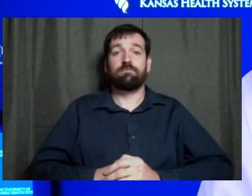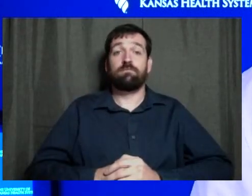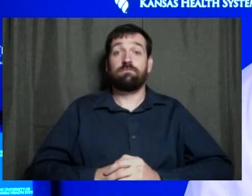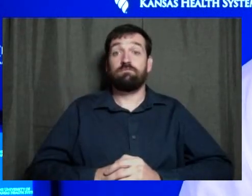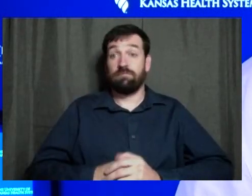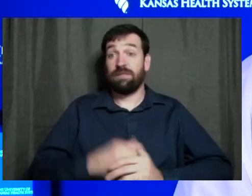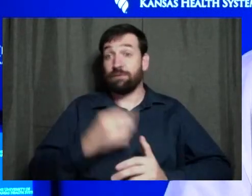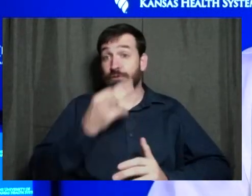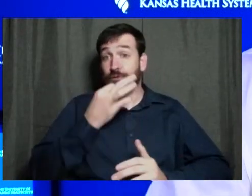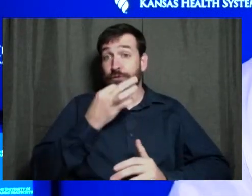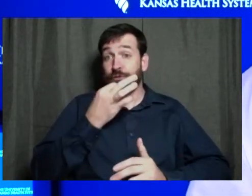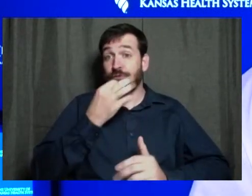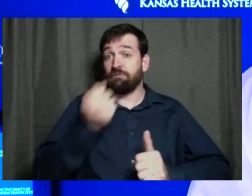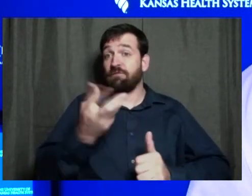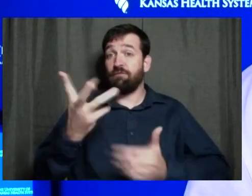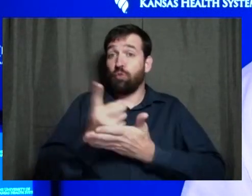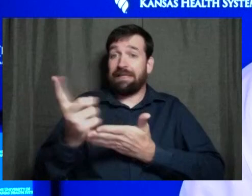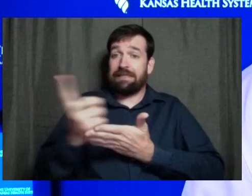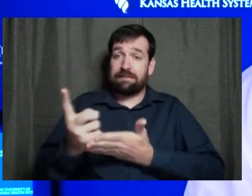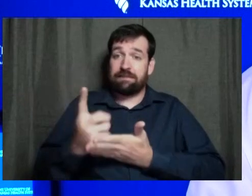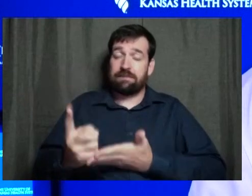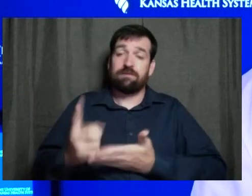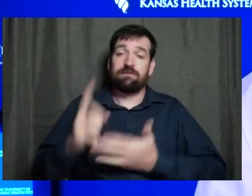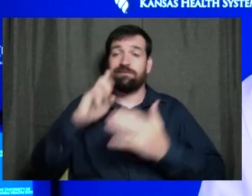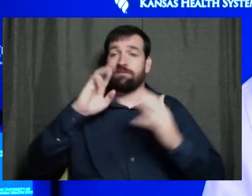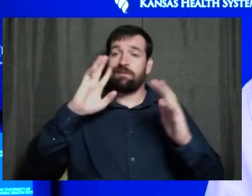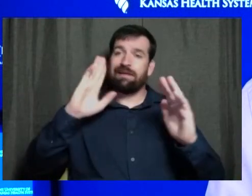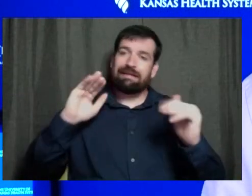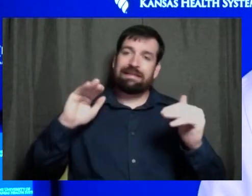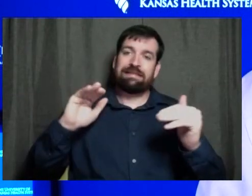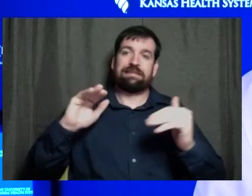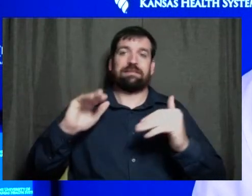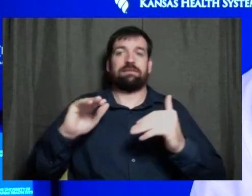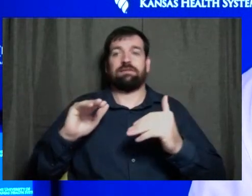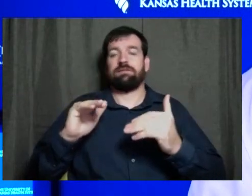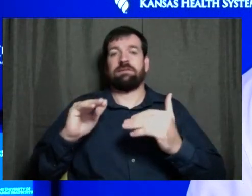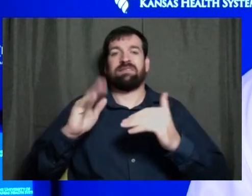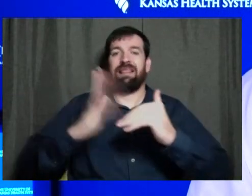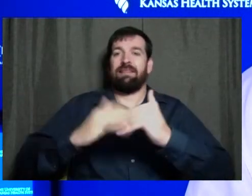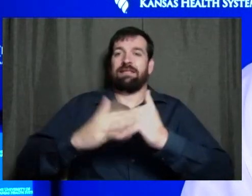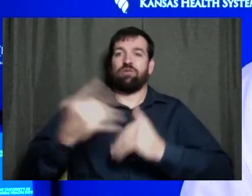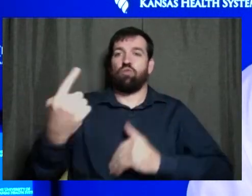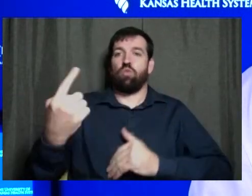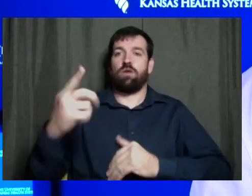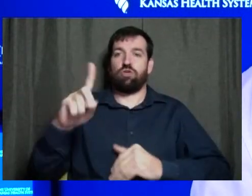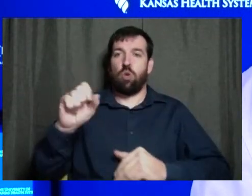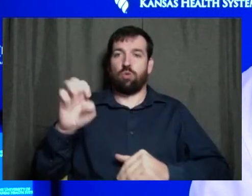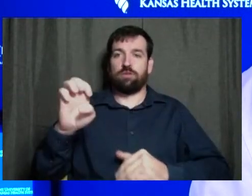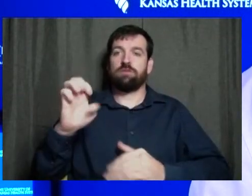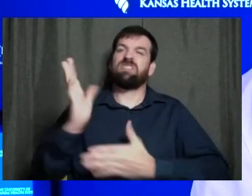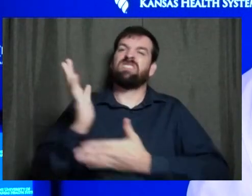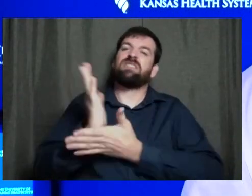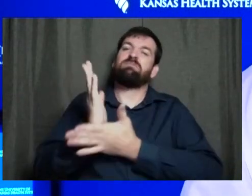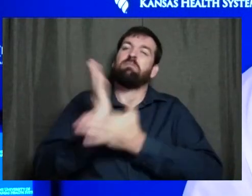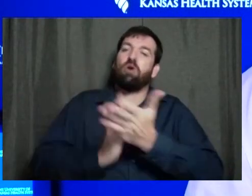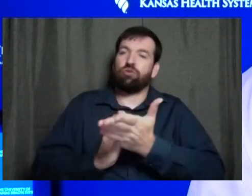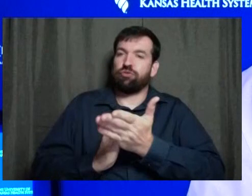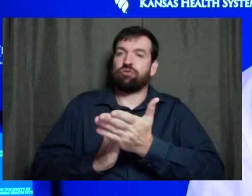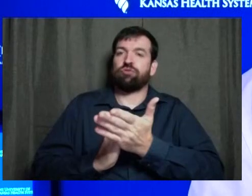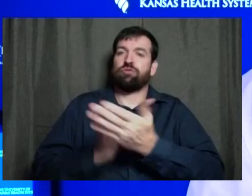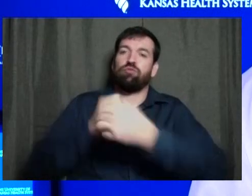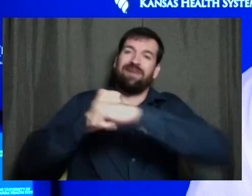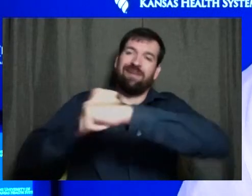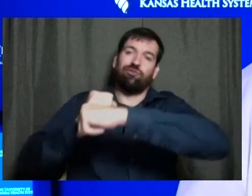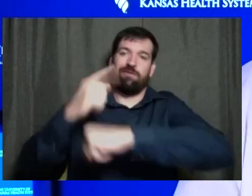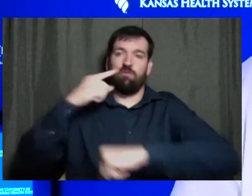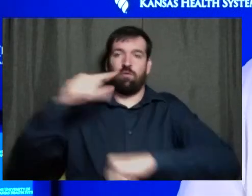within the next couple weeks. At least getting them one dose, you should have some mild partial protection by the time Thanksgiving rolls